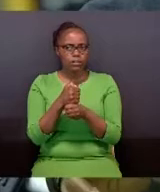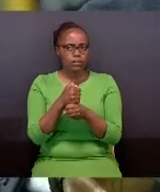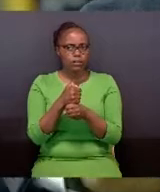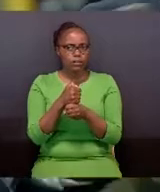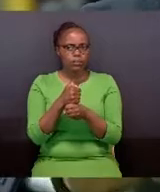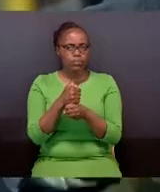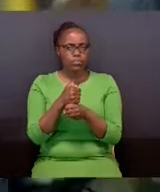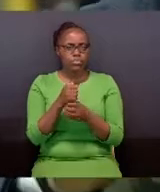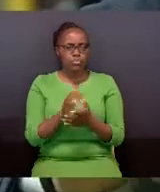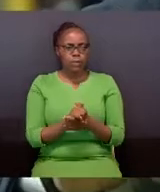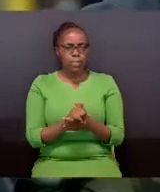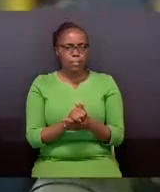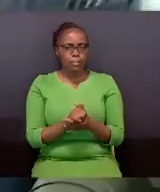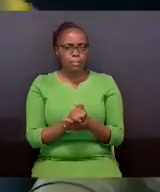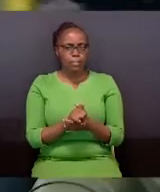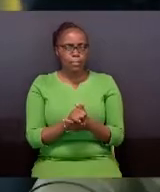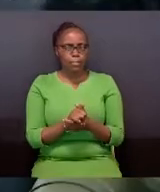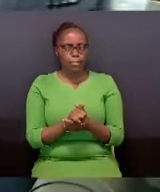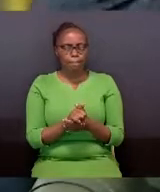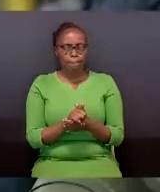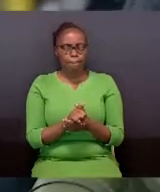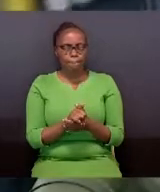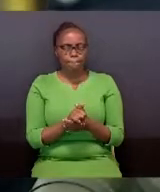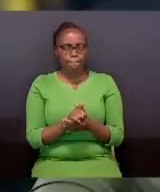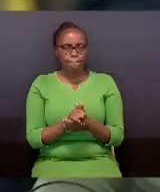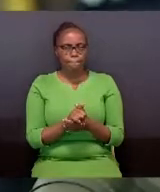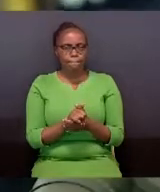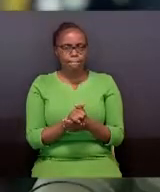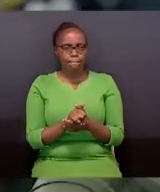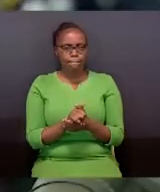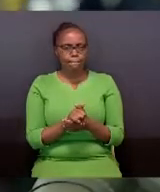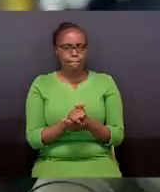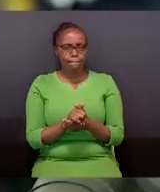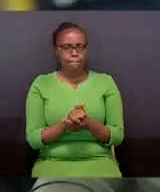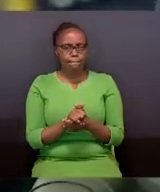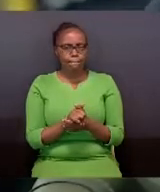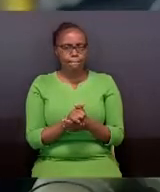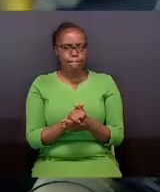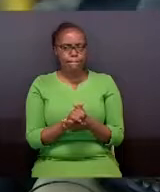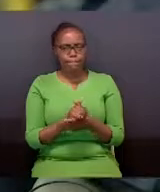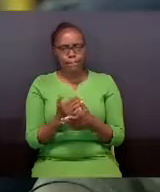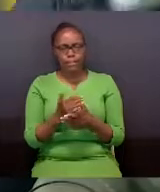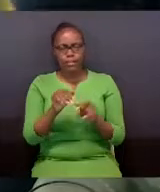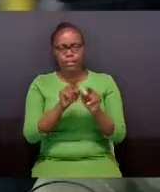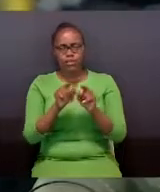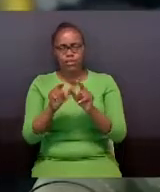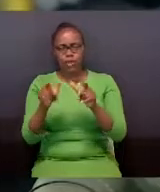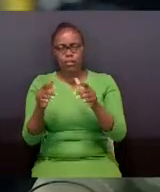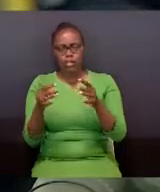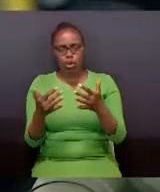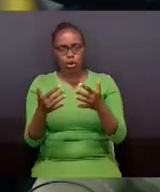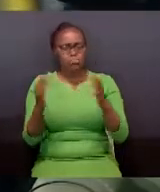things very loud and clear in different places, whether in New York at the UN General Assembly